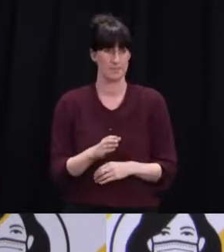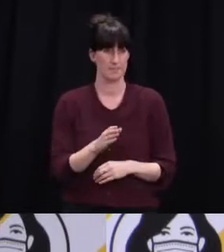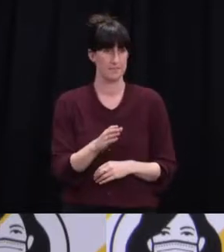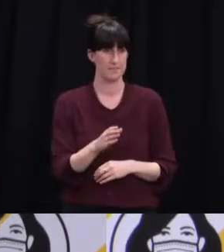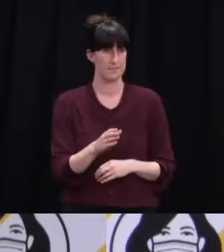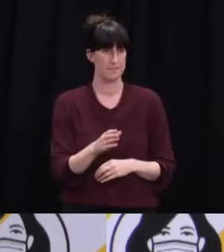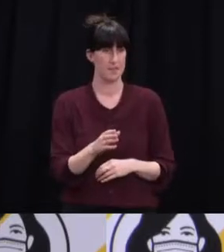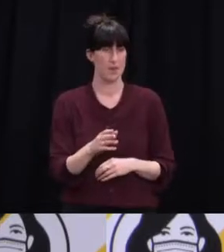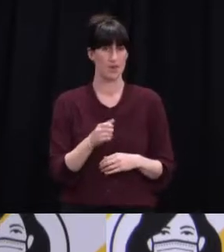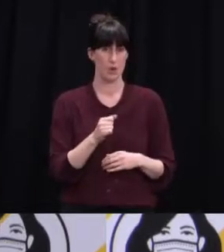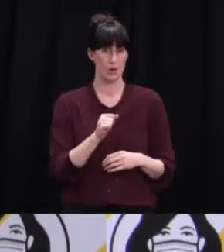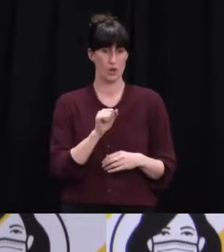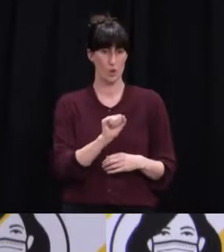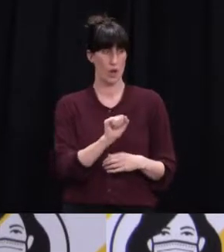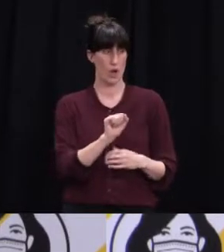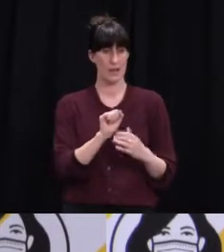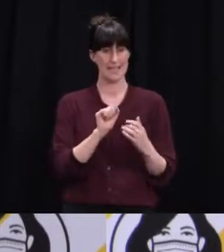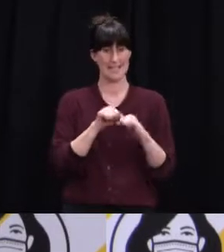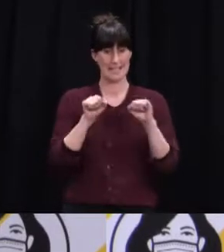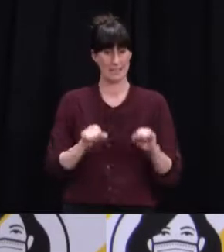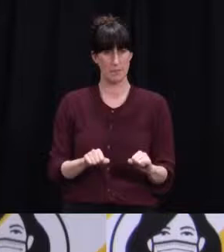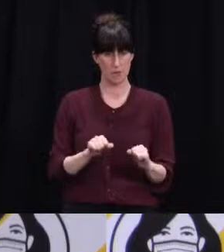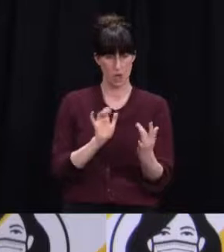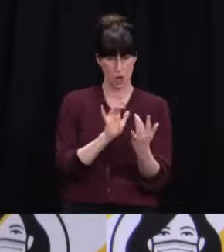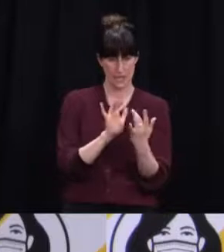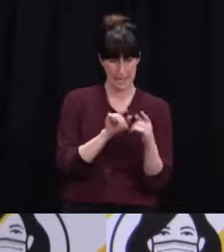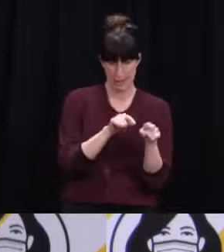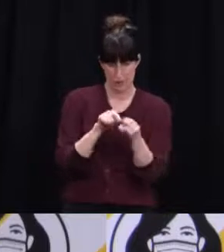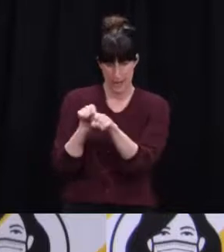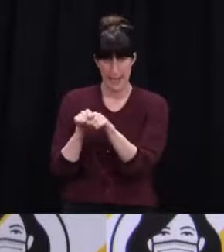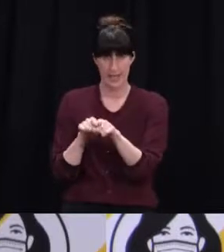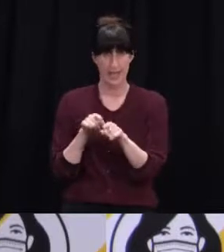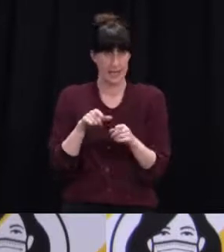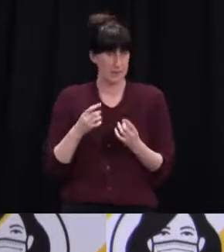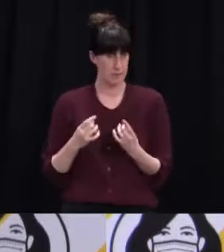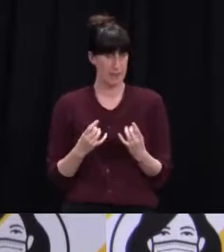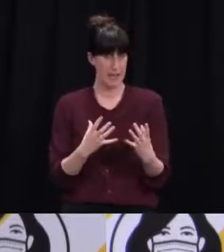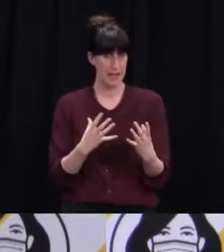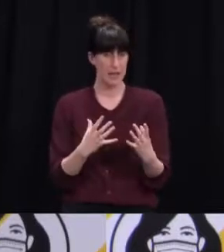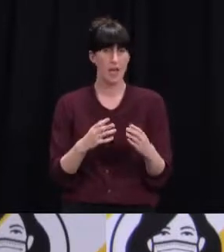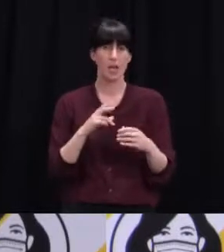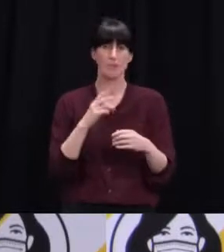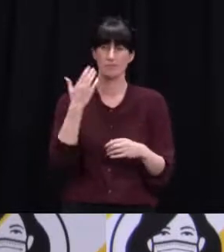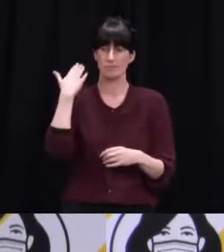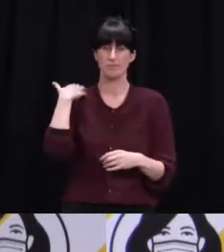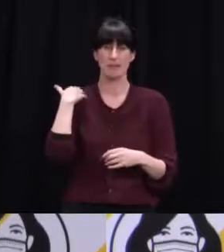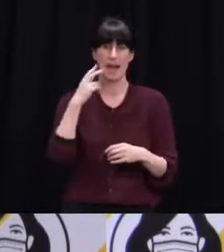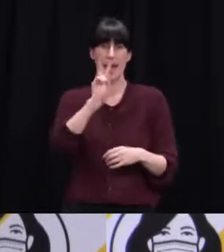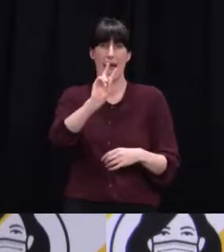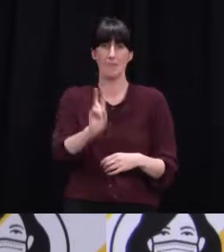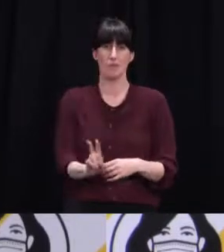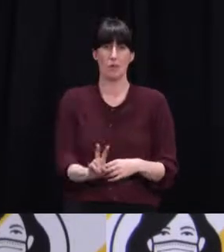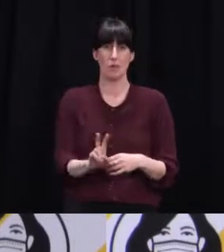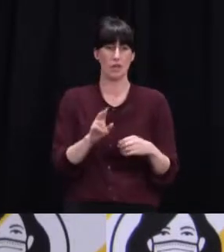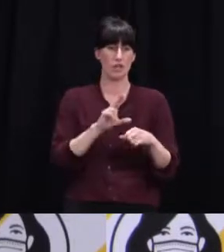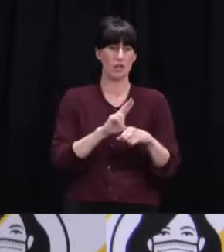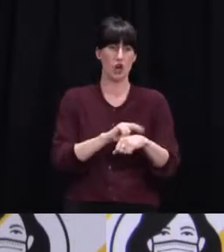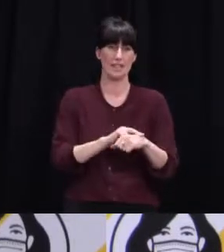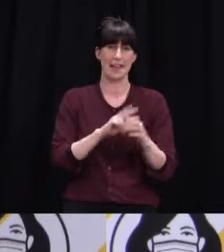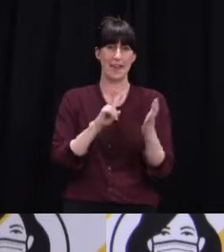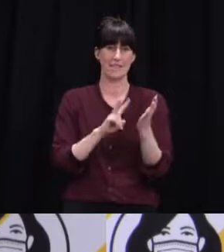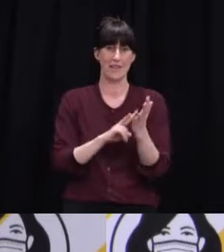up on a daily basis for a longer period. Did you do enough to prepare the contact tracing system for an outbreak like this? Dr.